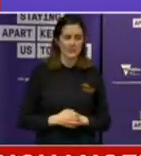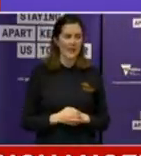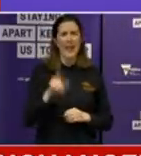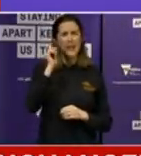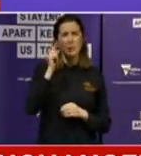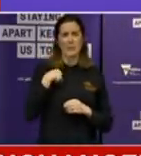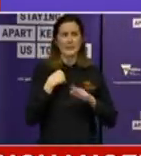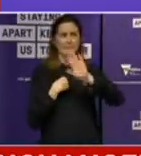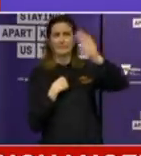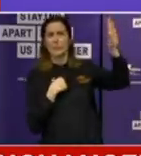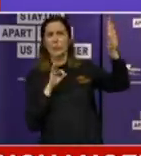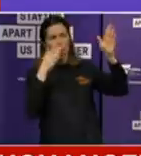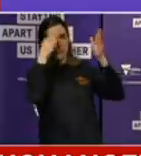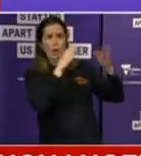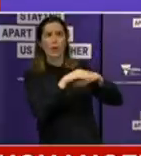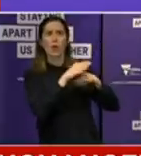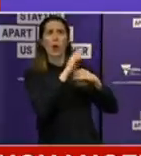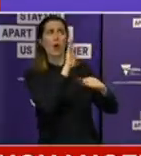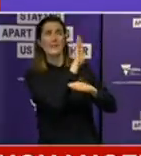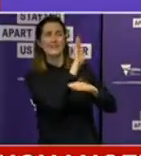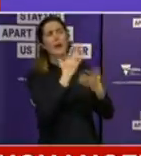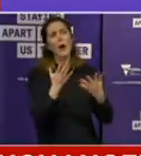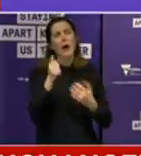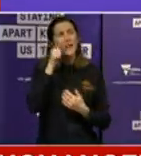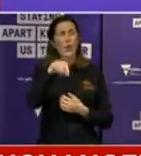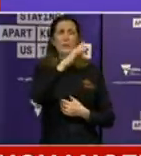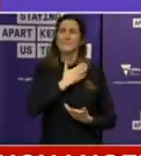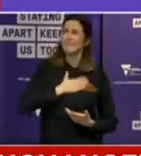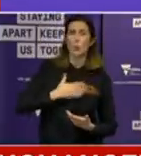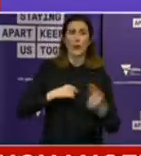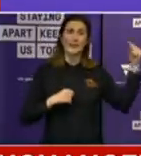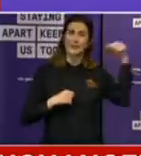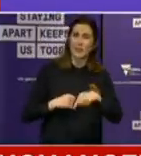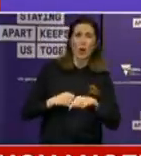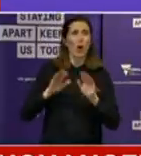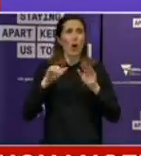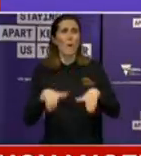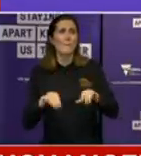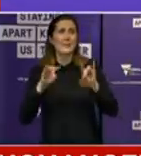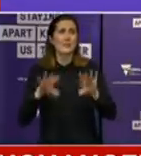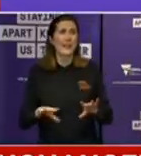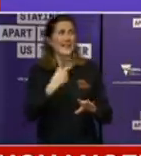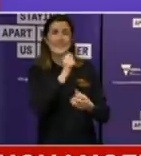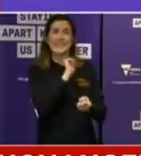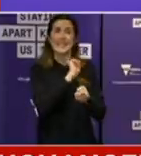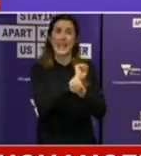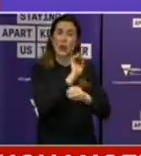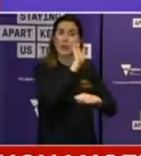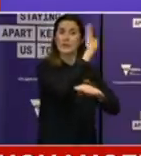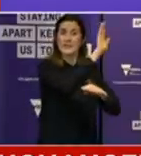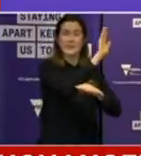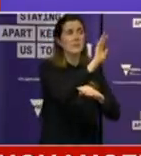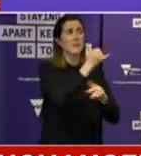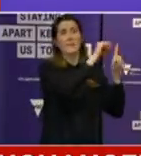elsewhere, and I apologise for any challenges, any difficulties that poses for people who have to return via other